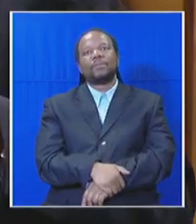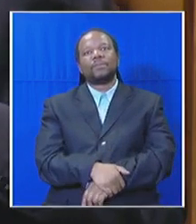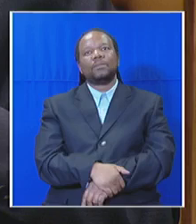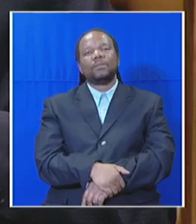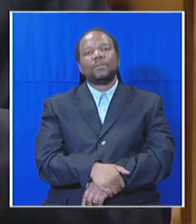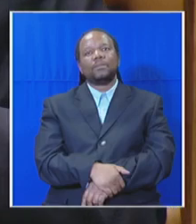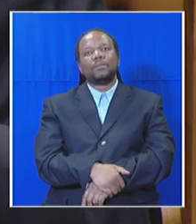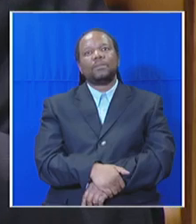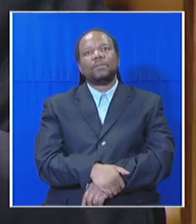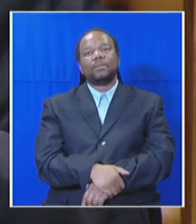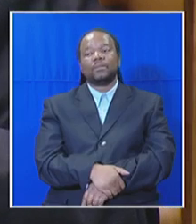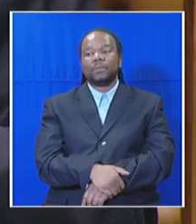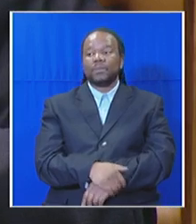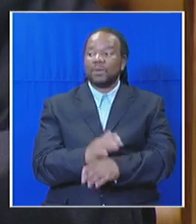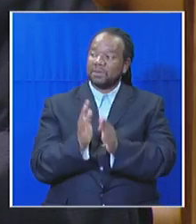We are chabula.